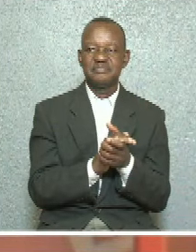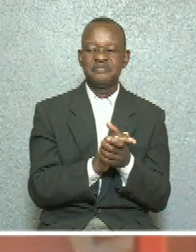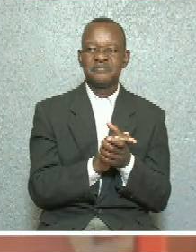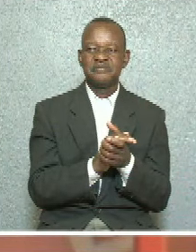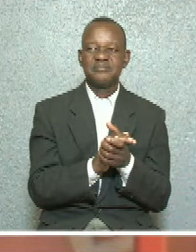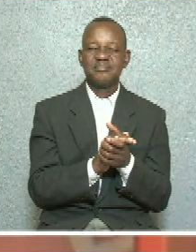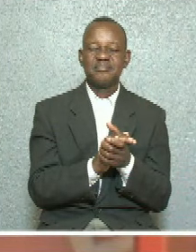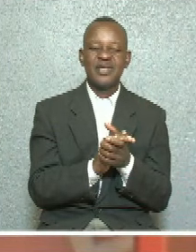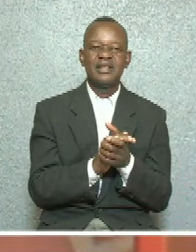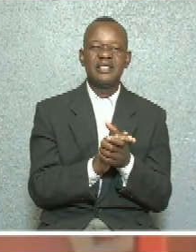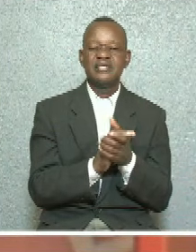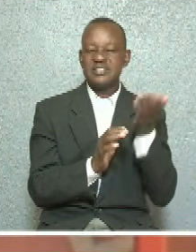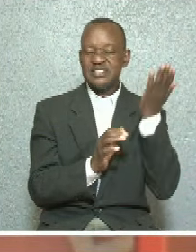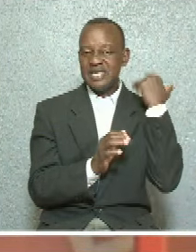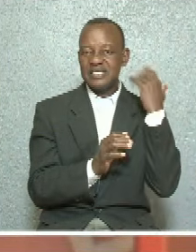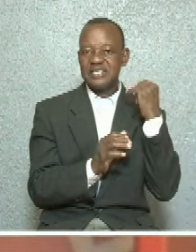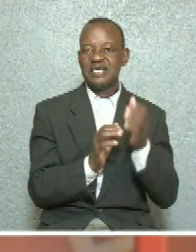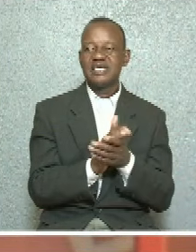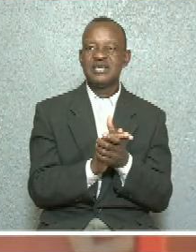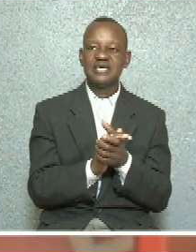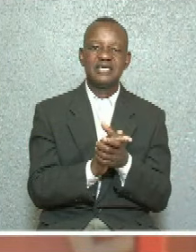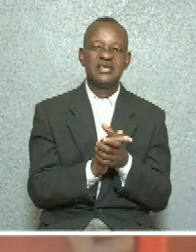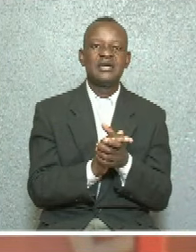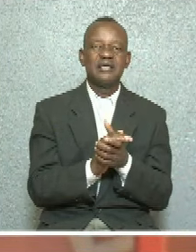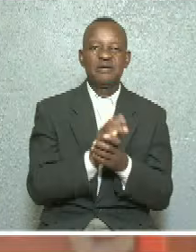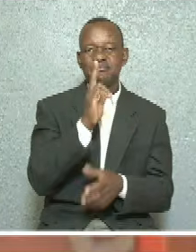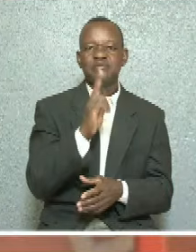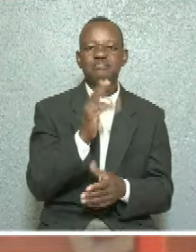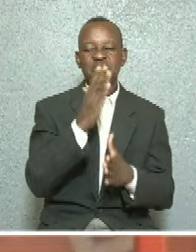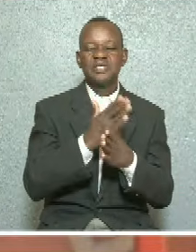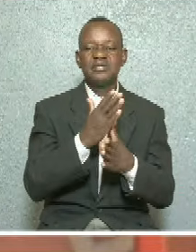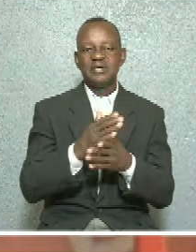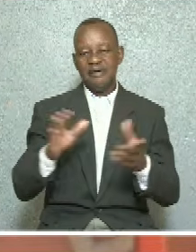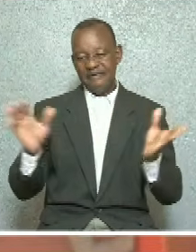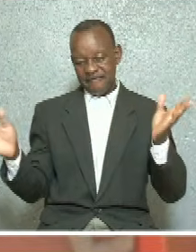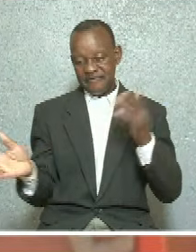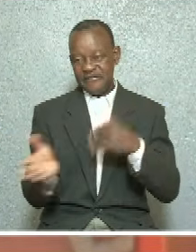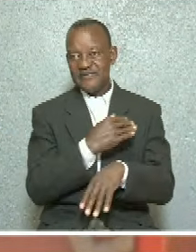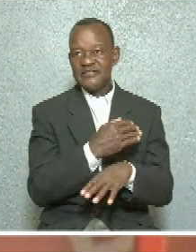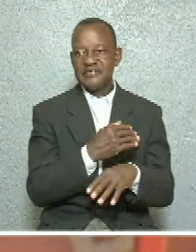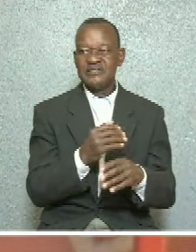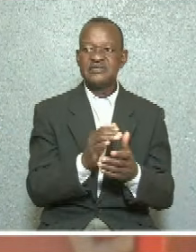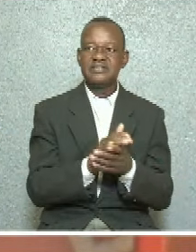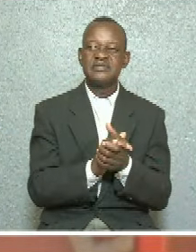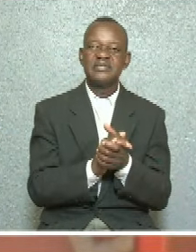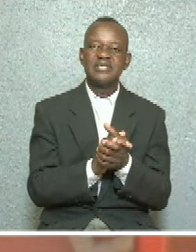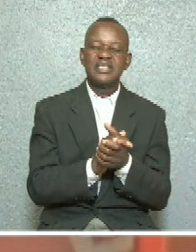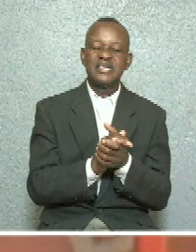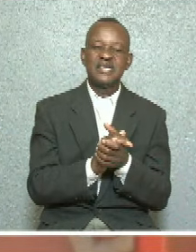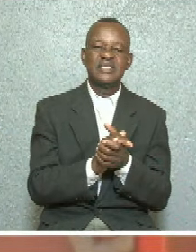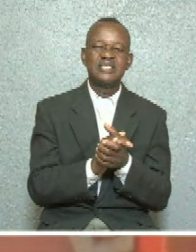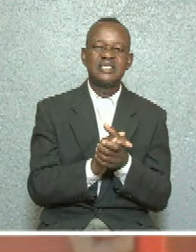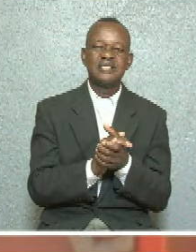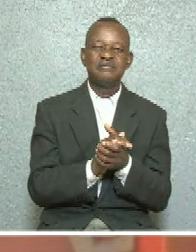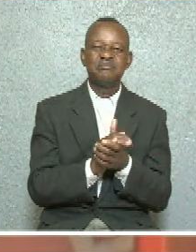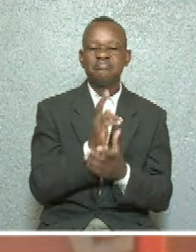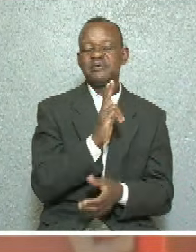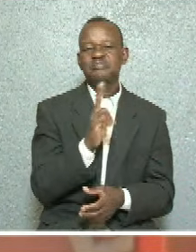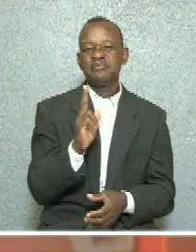People got tired of walking around with a pass. People got tired of being told where to live. People got tired of being told what kind